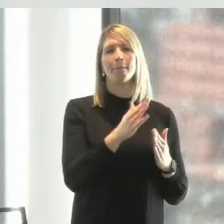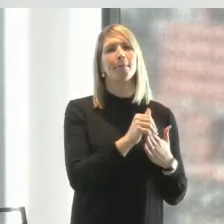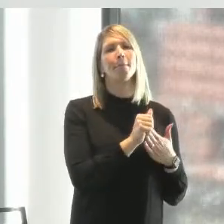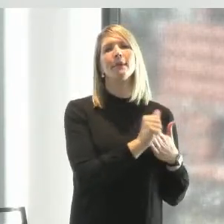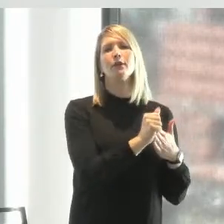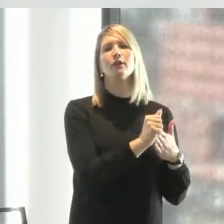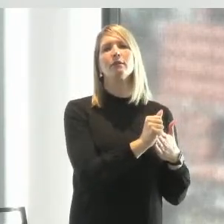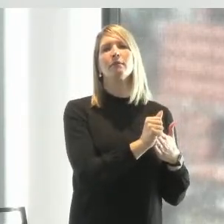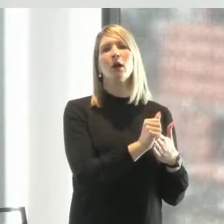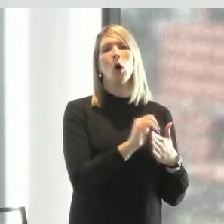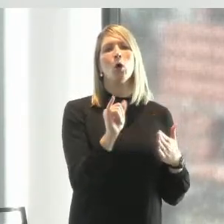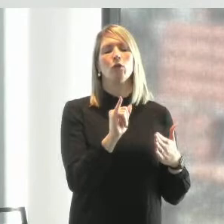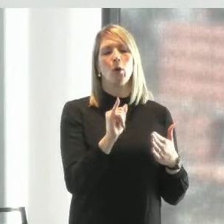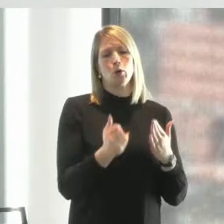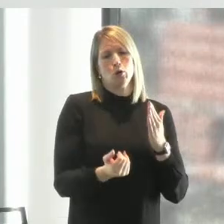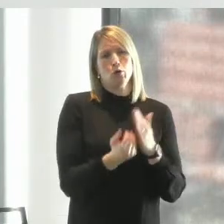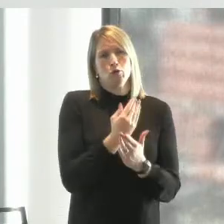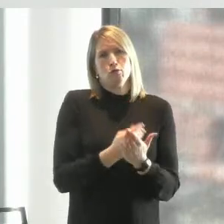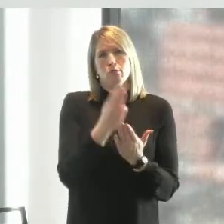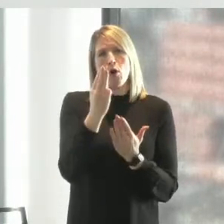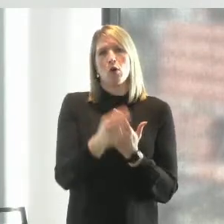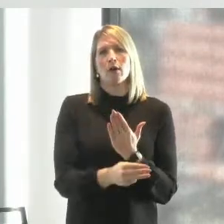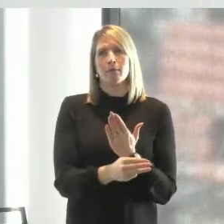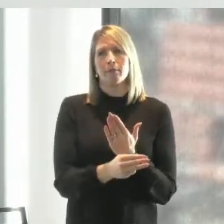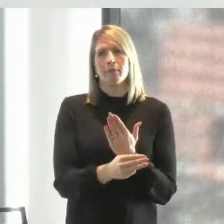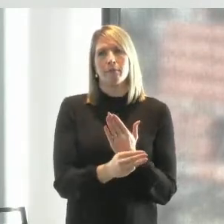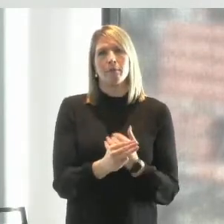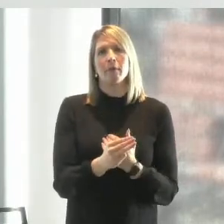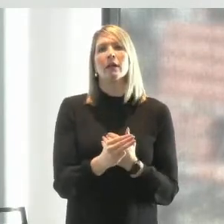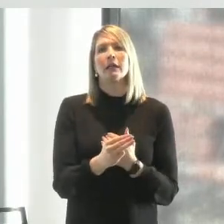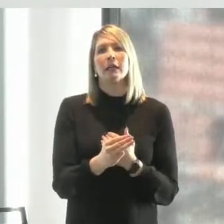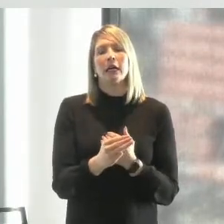pathway, this skills pathway,